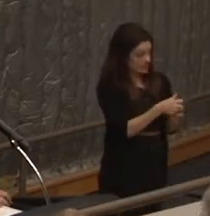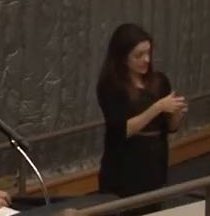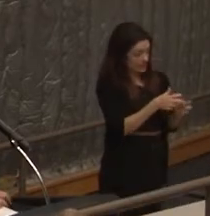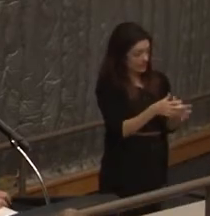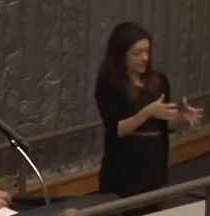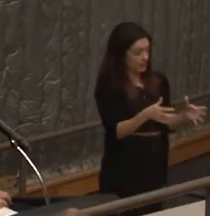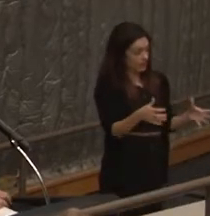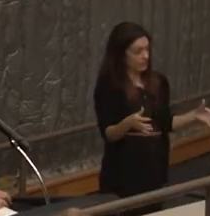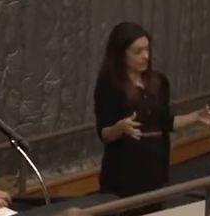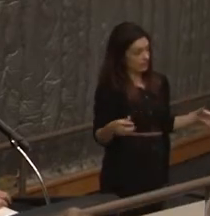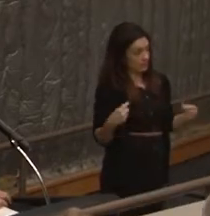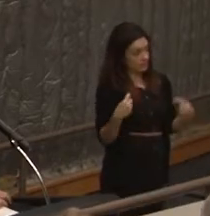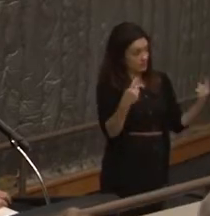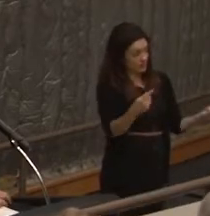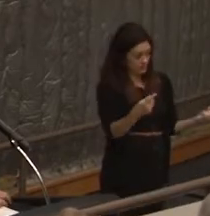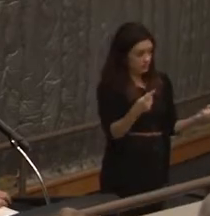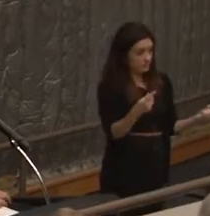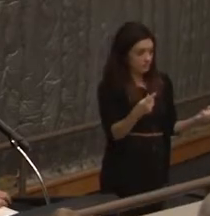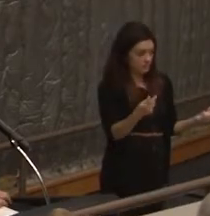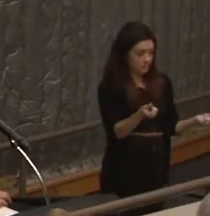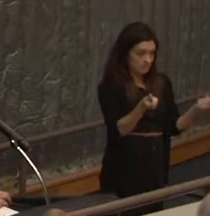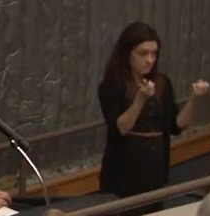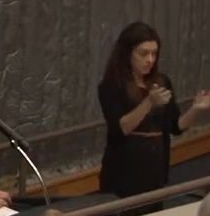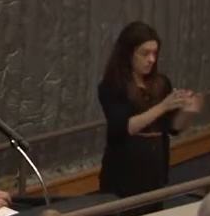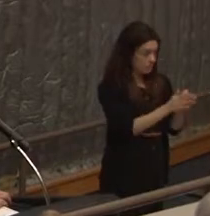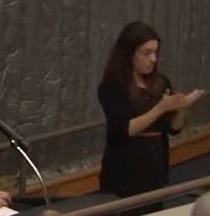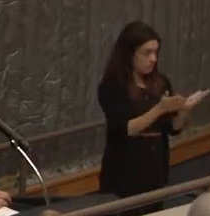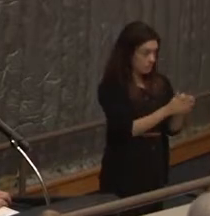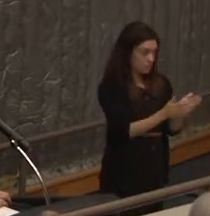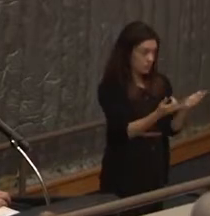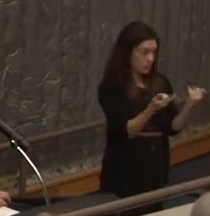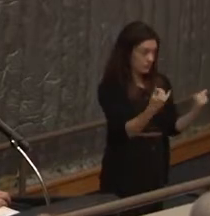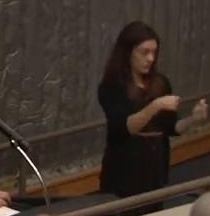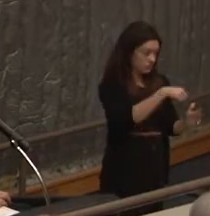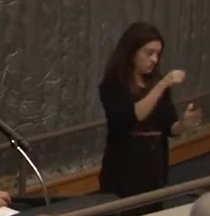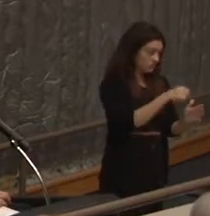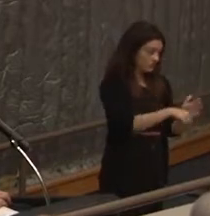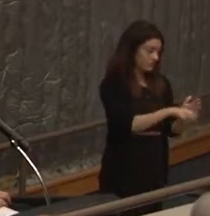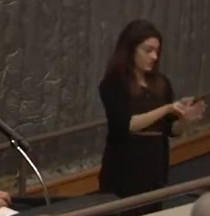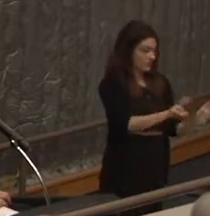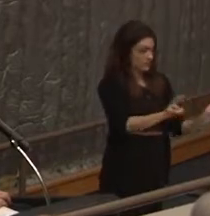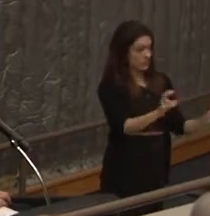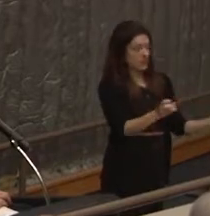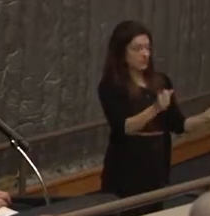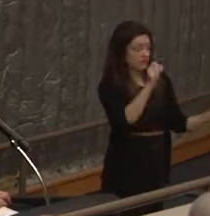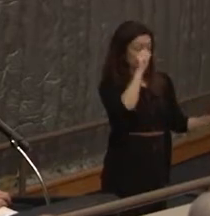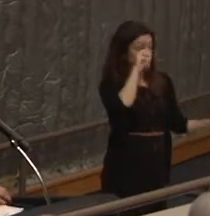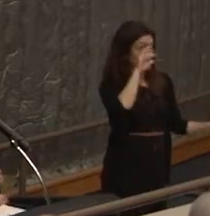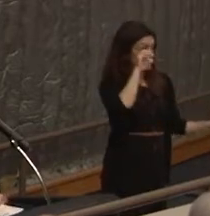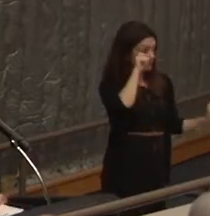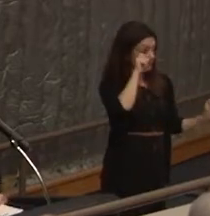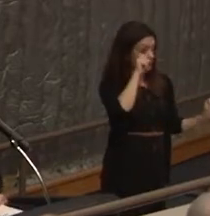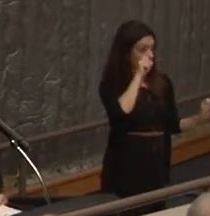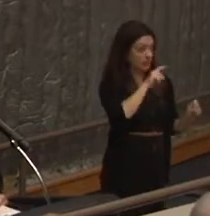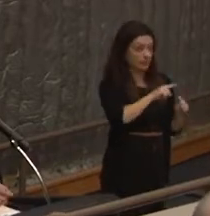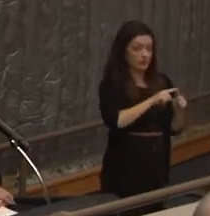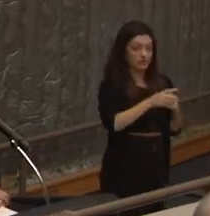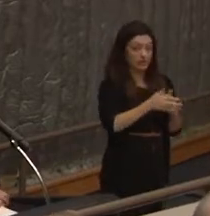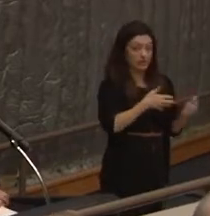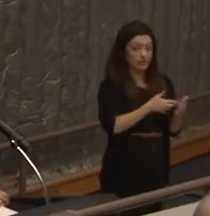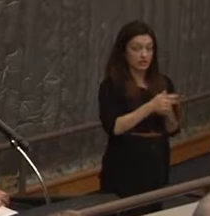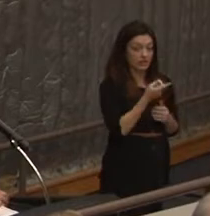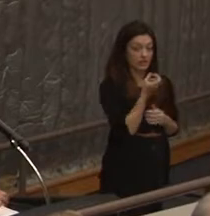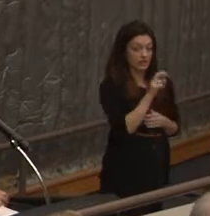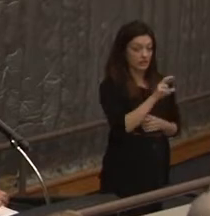have the amount of books that are on that subject in a variety of ways is amazing. But in any case, Dr. Langer